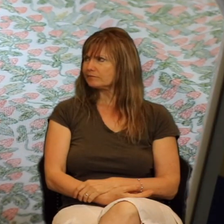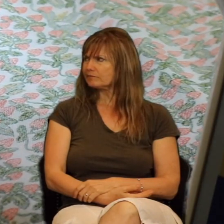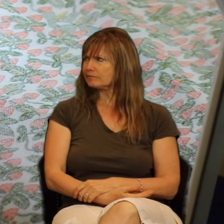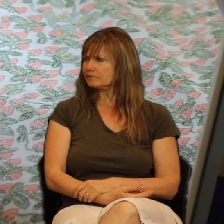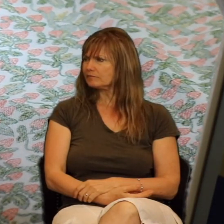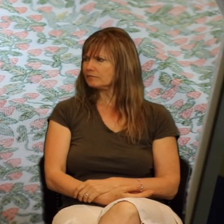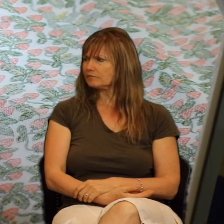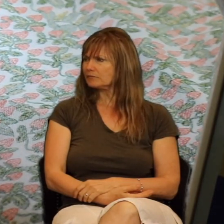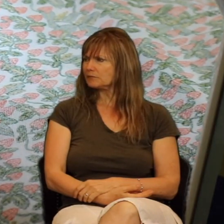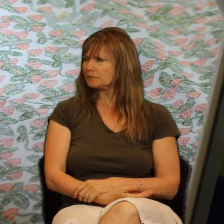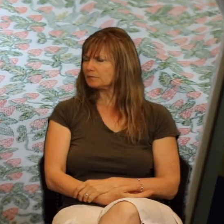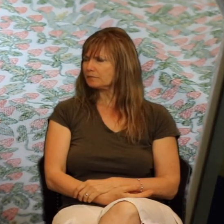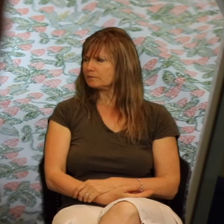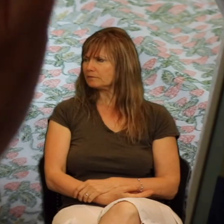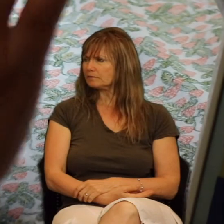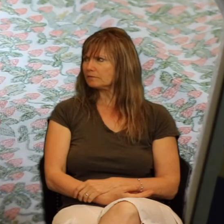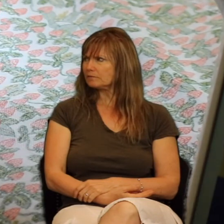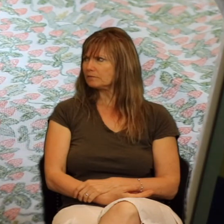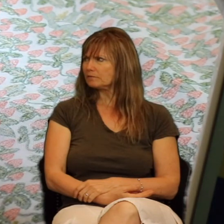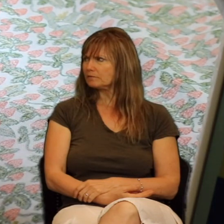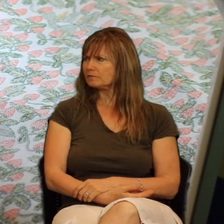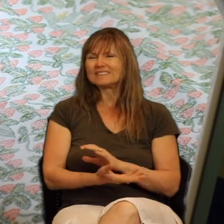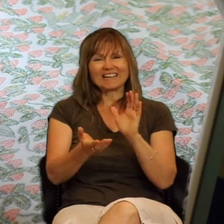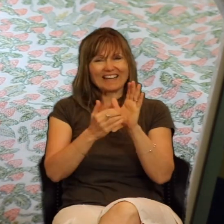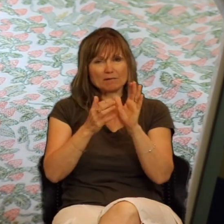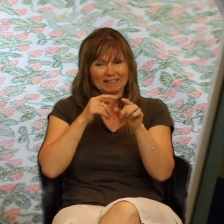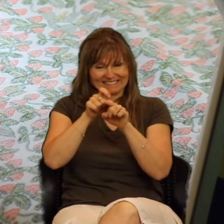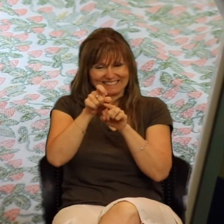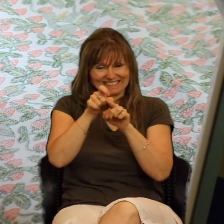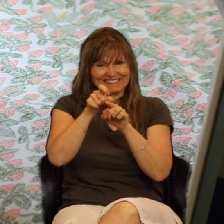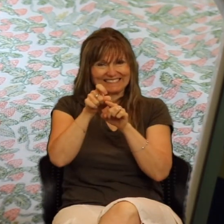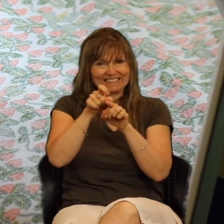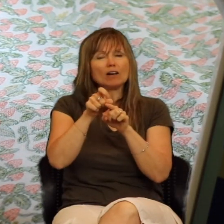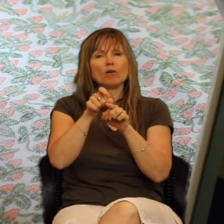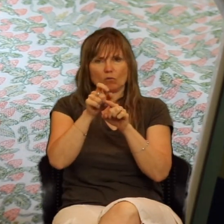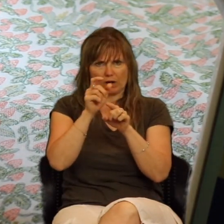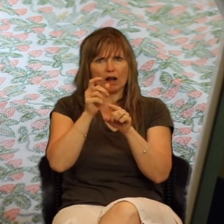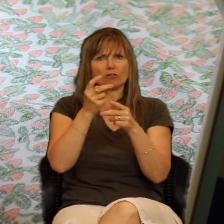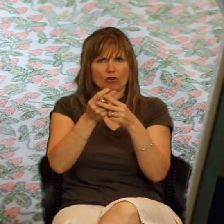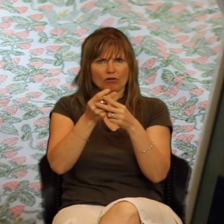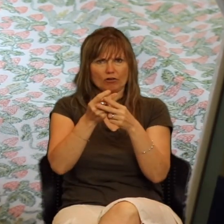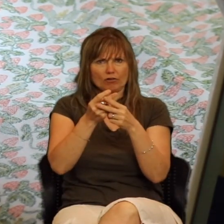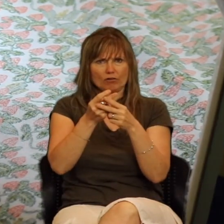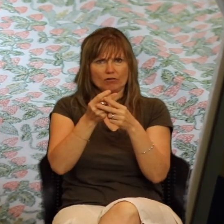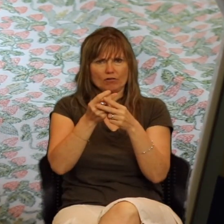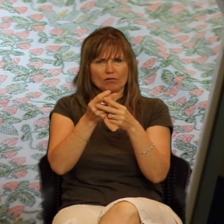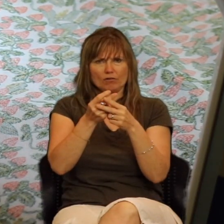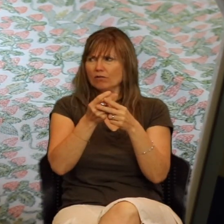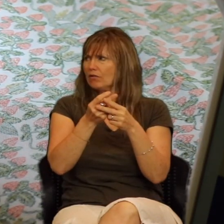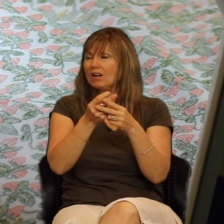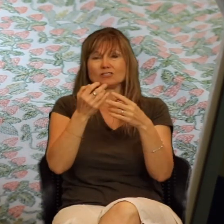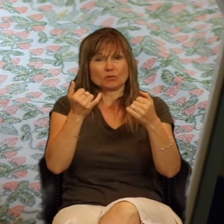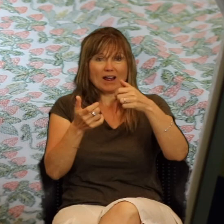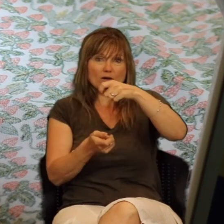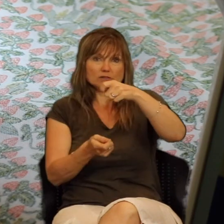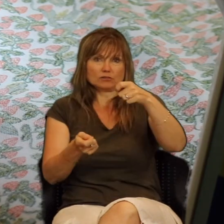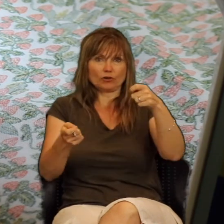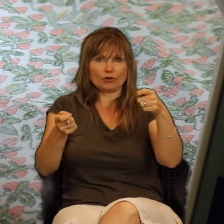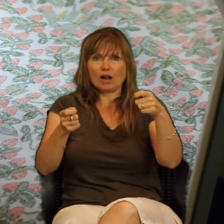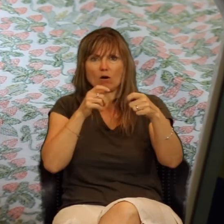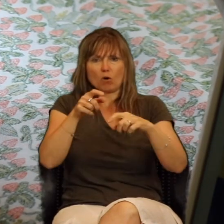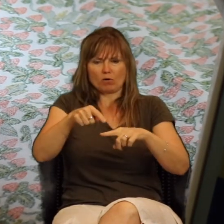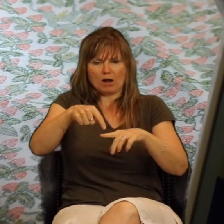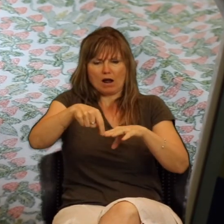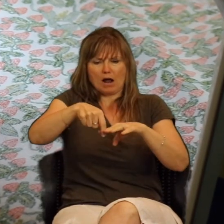So when I get there, I like to just lock my stitch. I'm not going to take my stitch out at all. What I'm going to do is turn the skirt